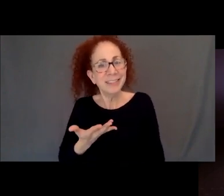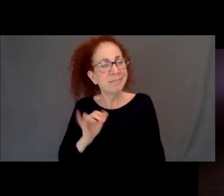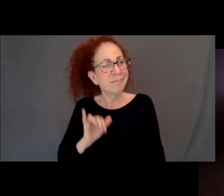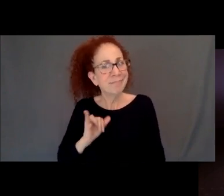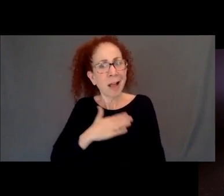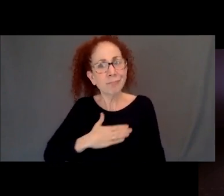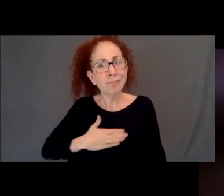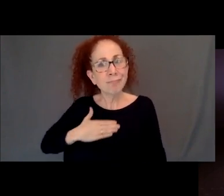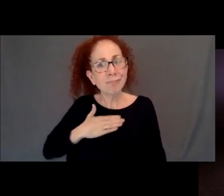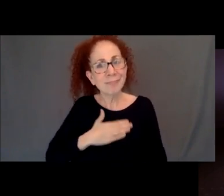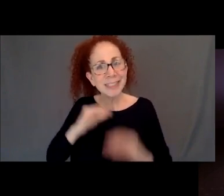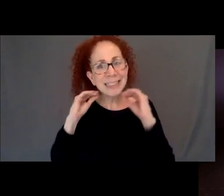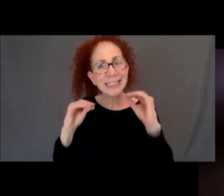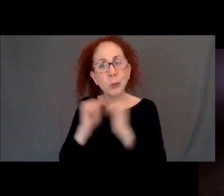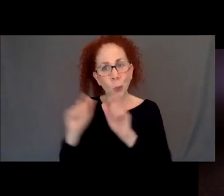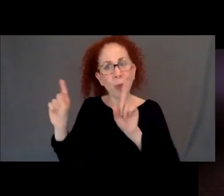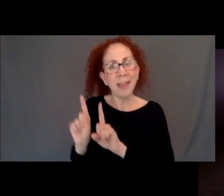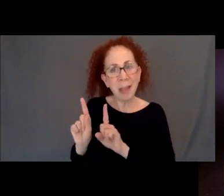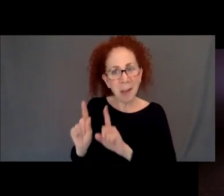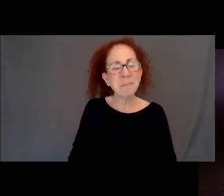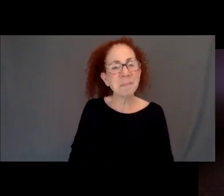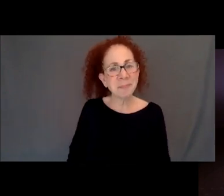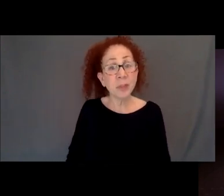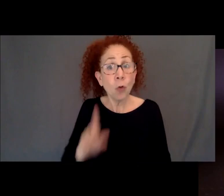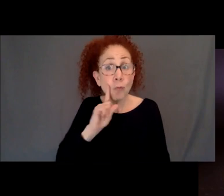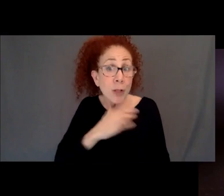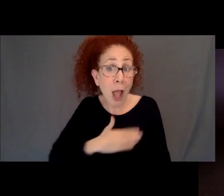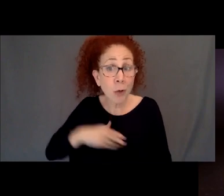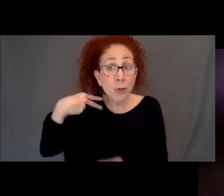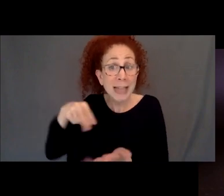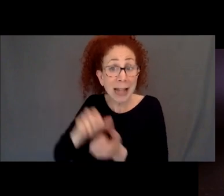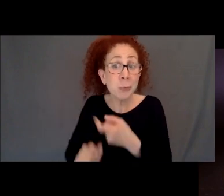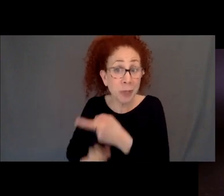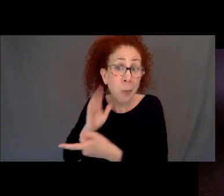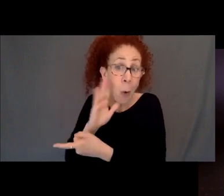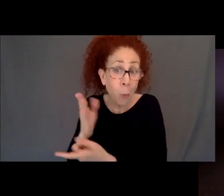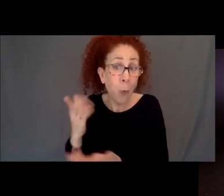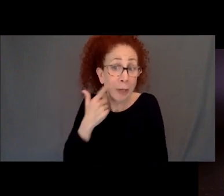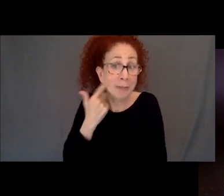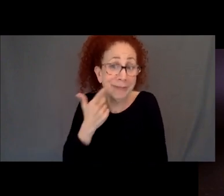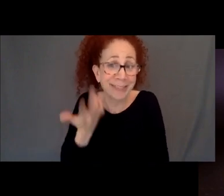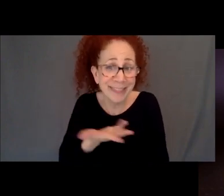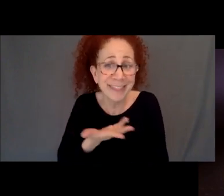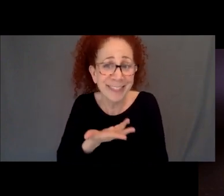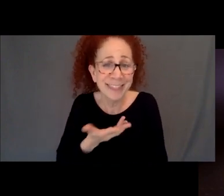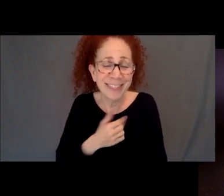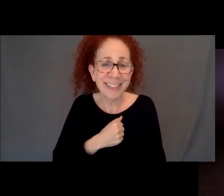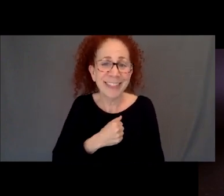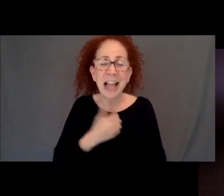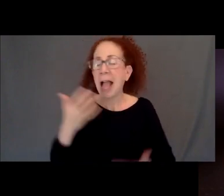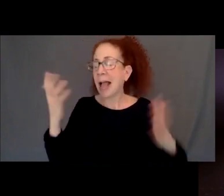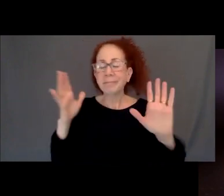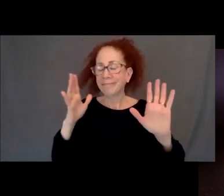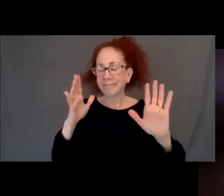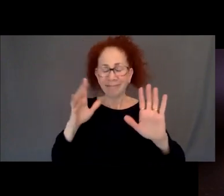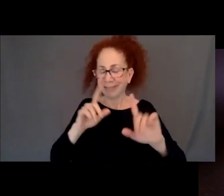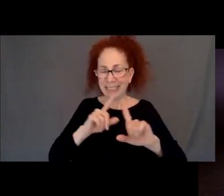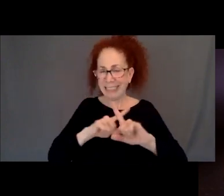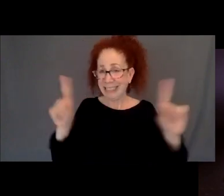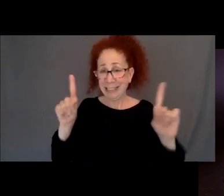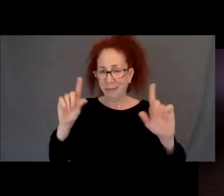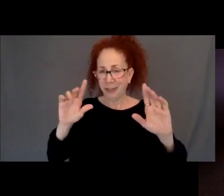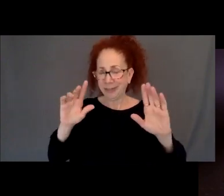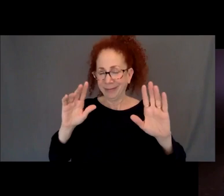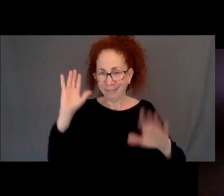I'm really enjoying teaching this class with him. I probably actually really enjoy dancing for him, you know, in a different moment